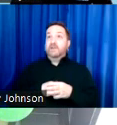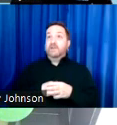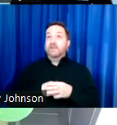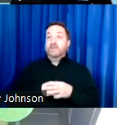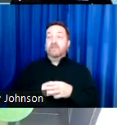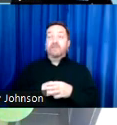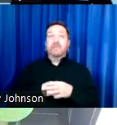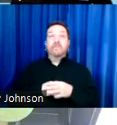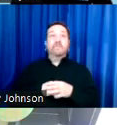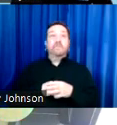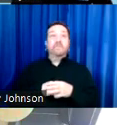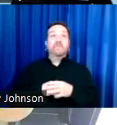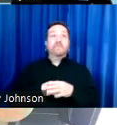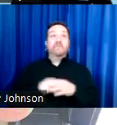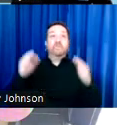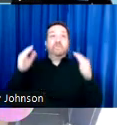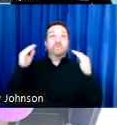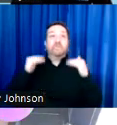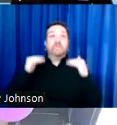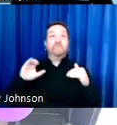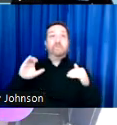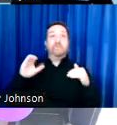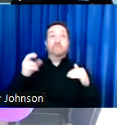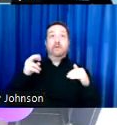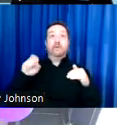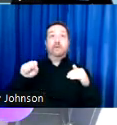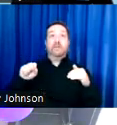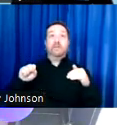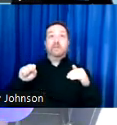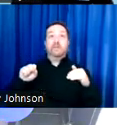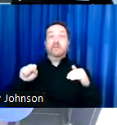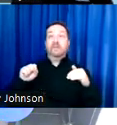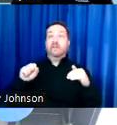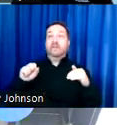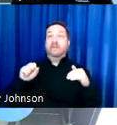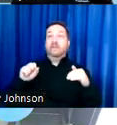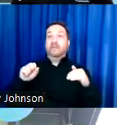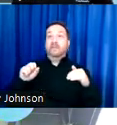All right, what do we have next? Oh, Chris